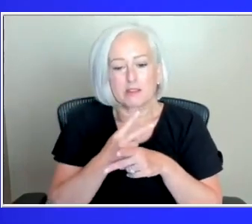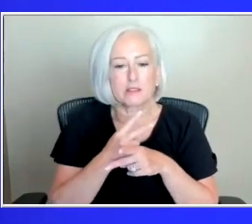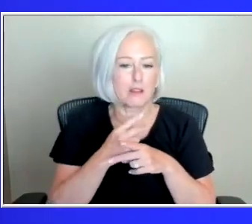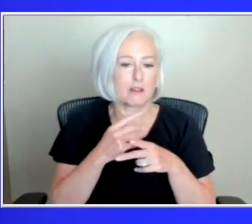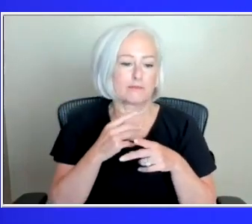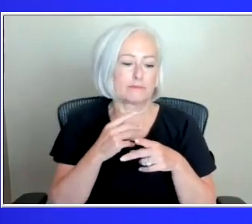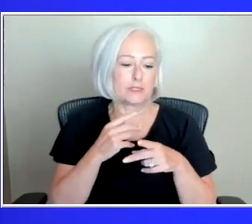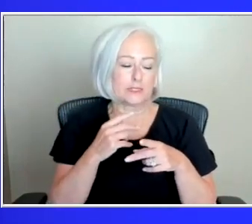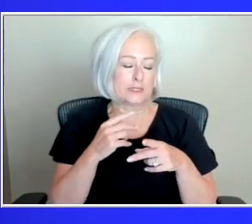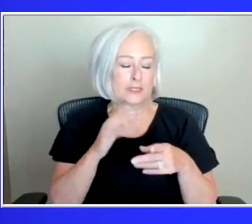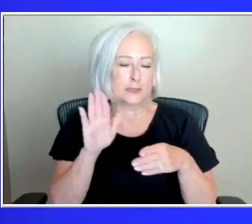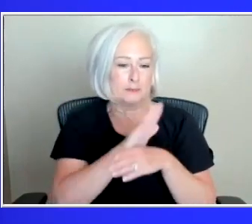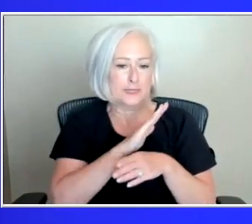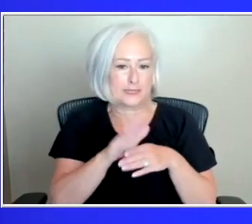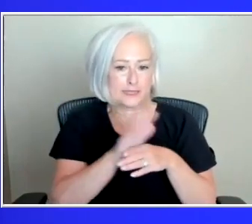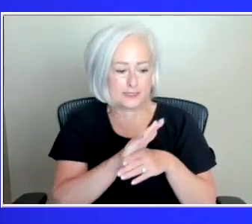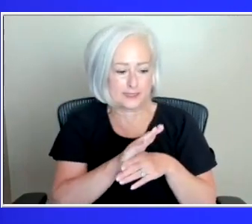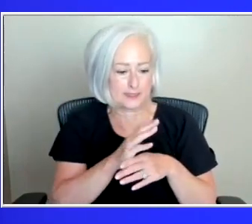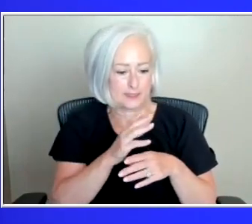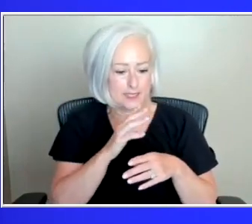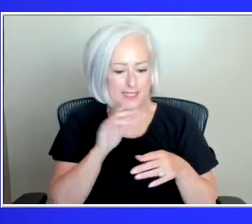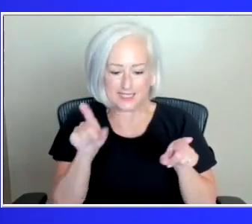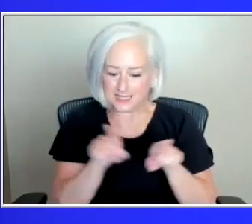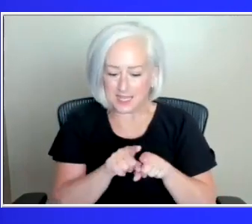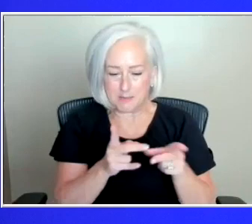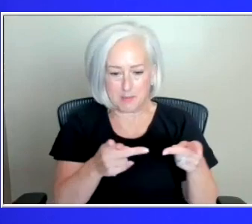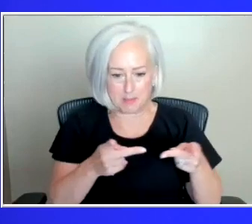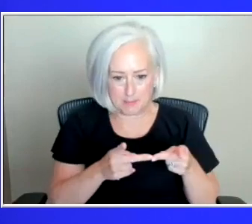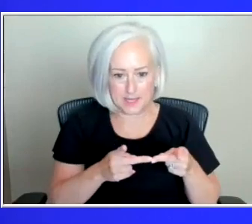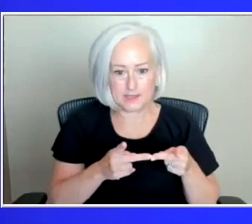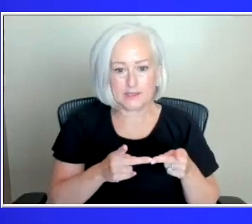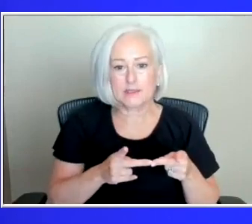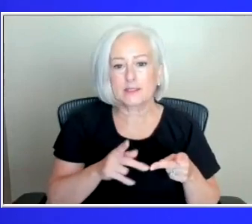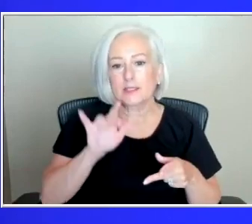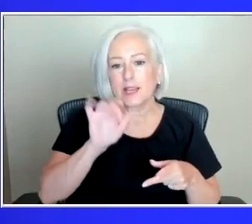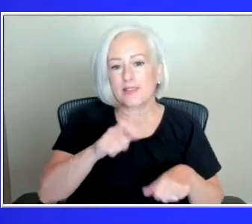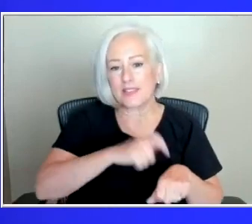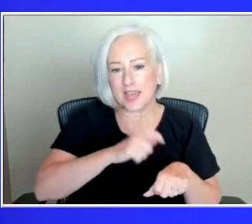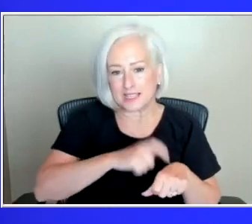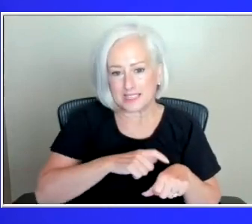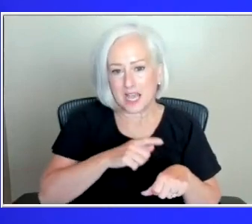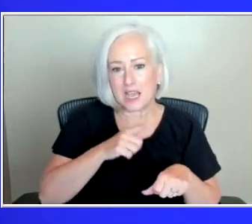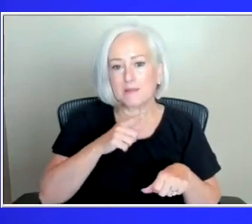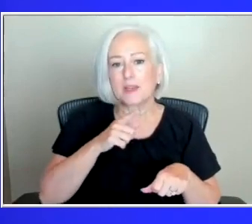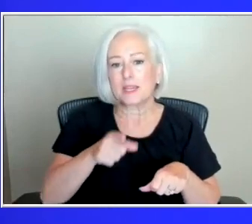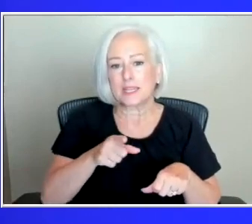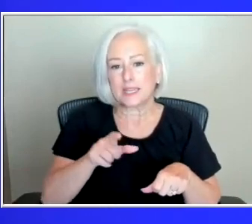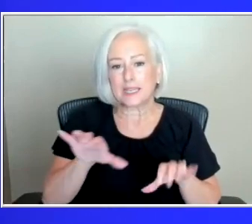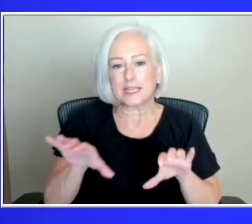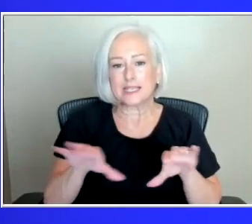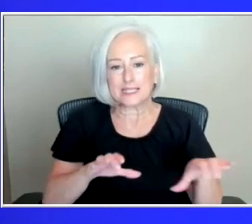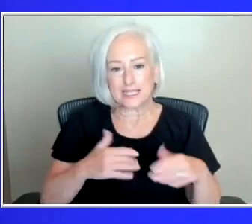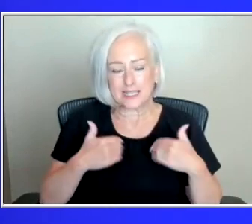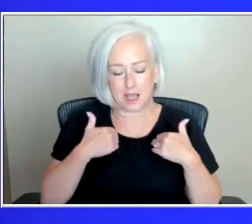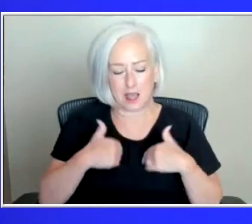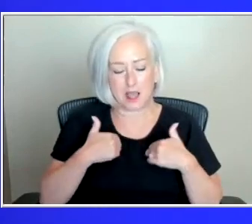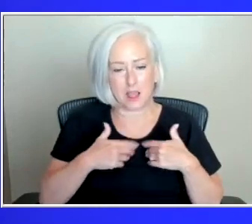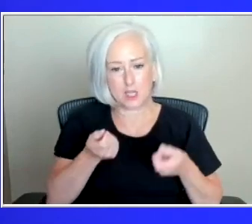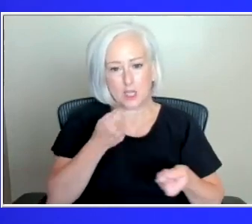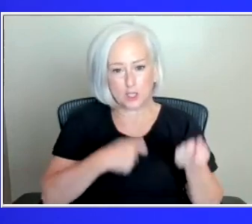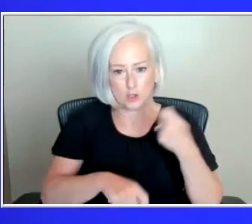so much of what Dad was doing at the time. So he was there at the early stages of lung transplant, and he helped develop lung transplant at his